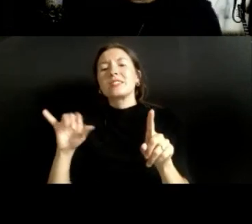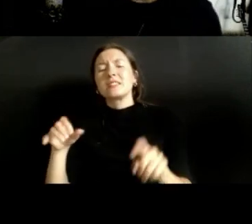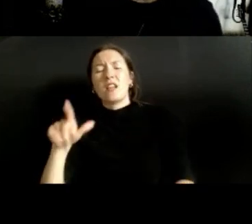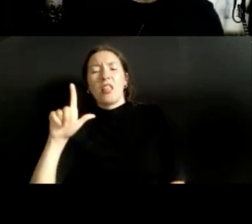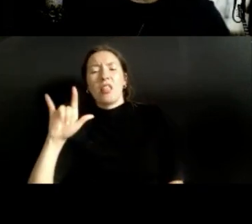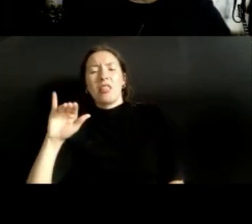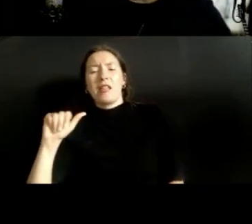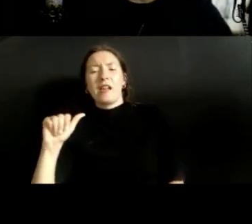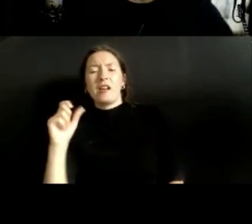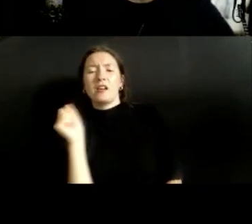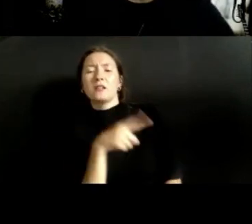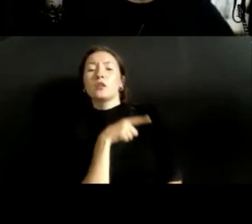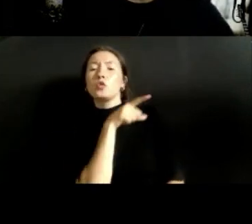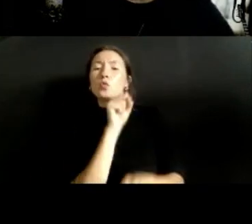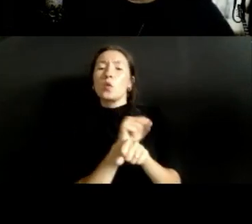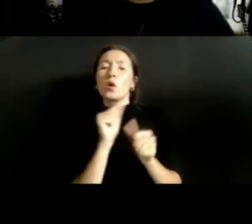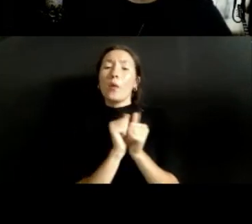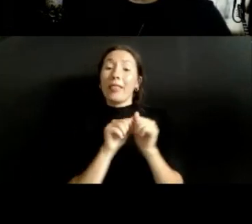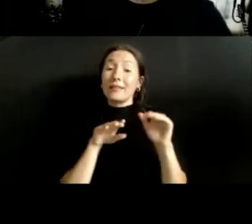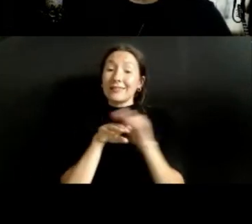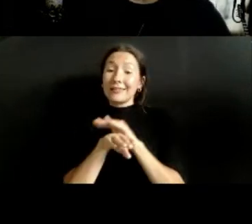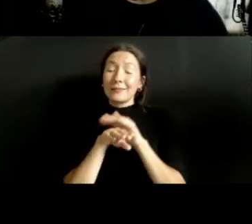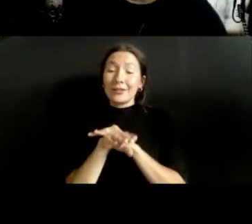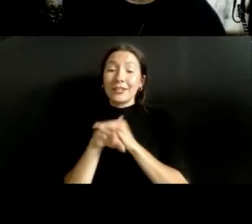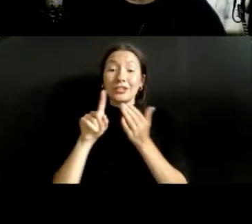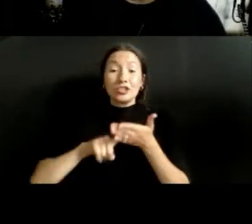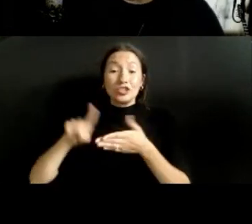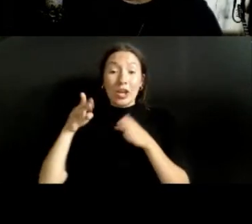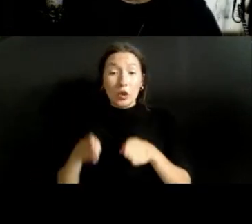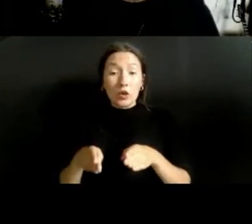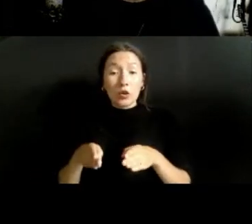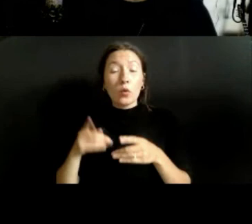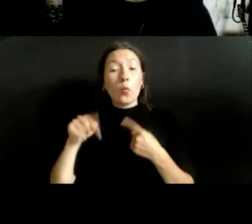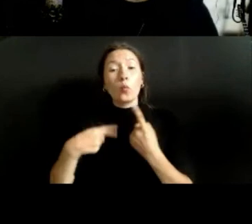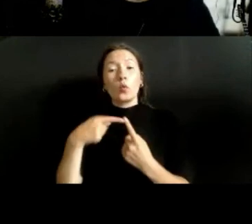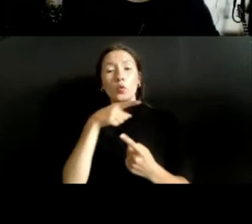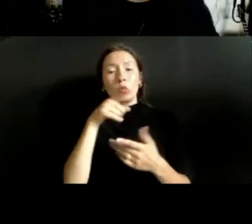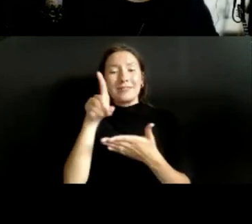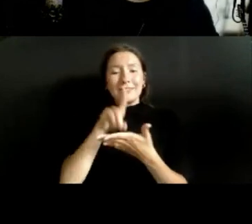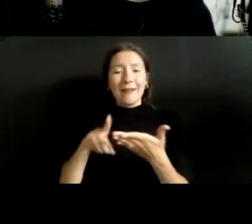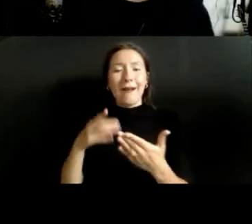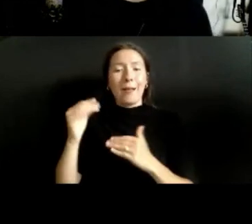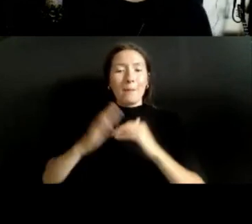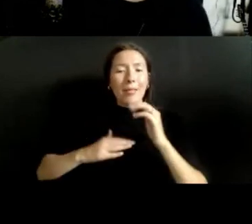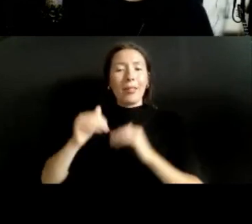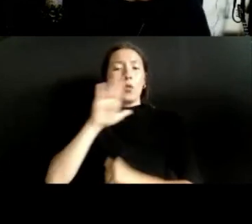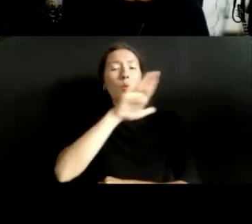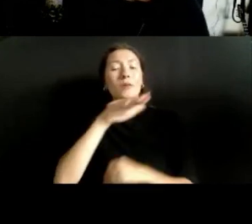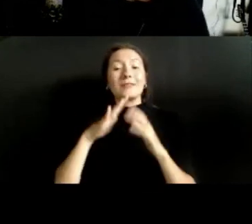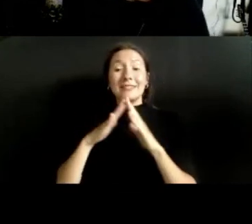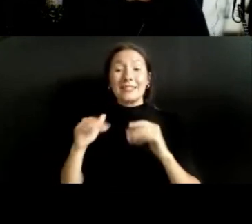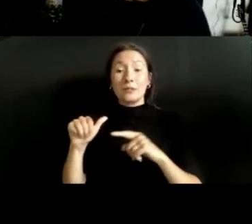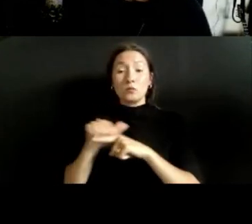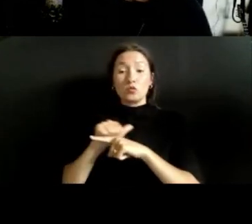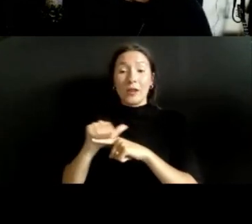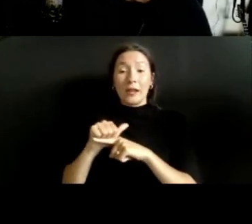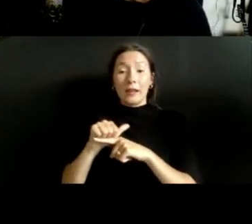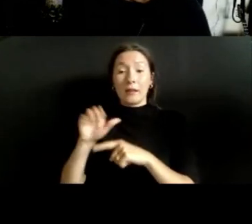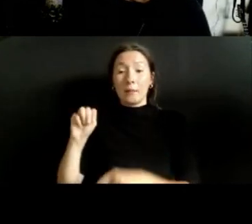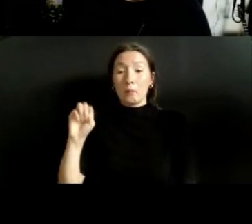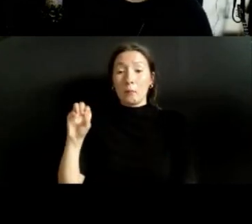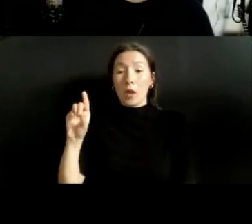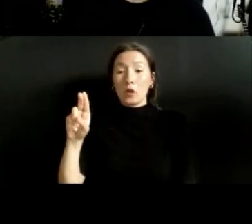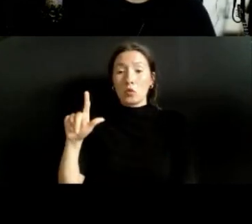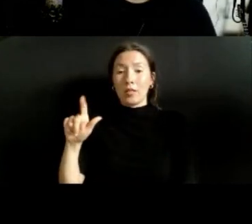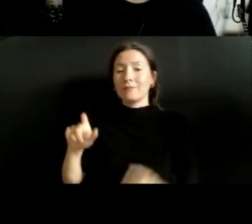building these system training modules? When I can, absolutely. We have a group of testers within